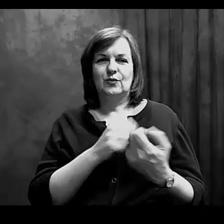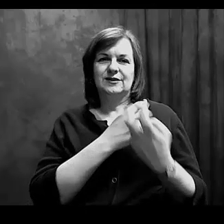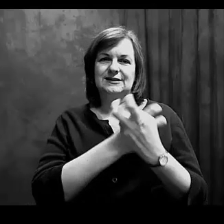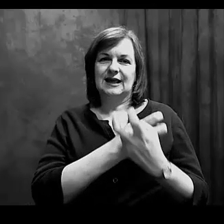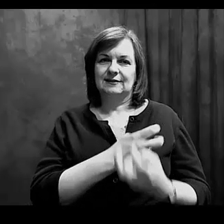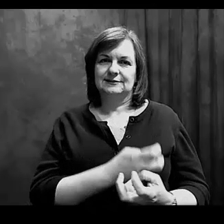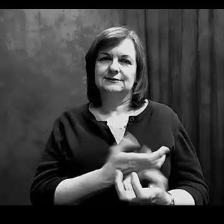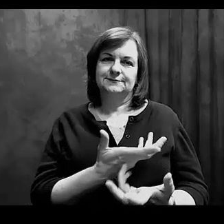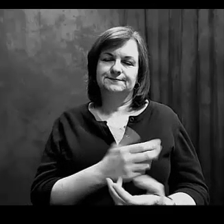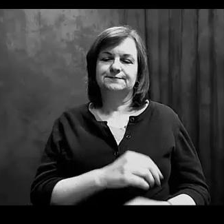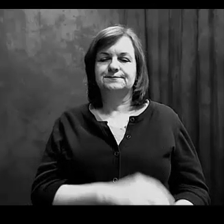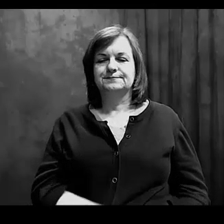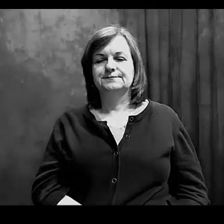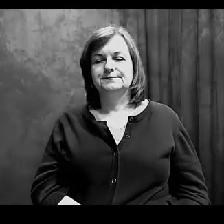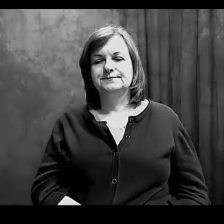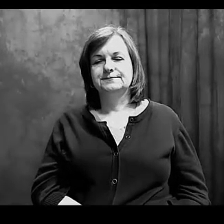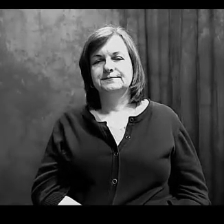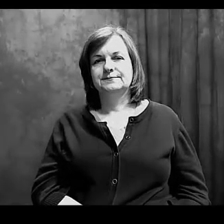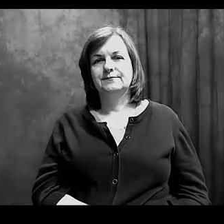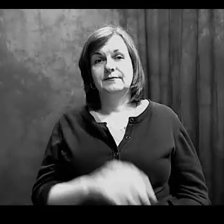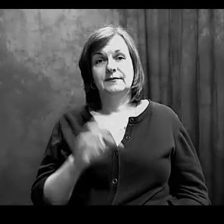associated with skeletal structures again.